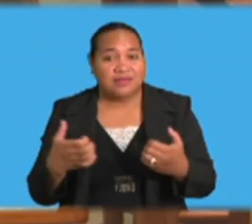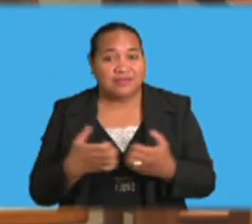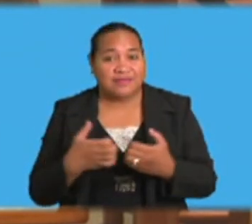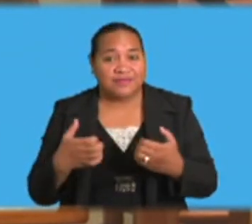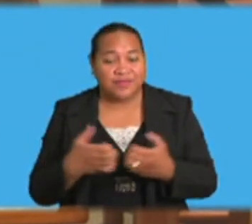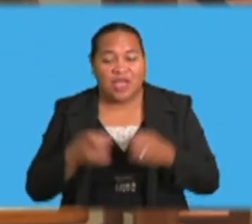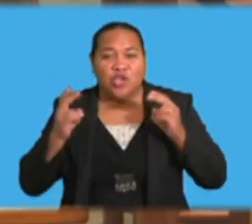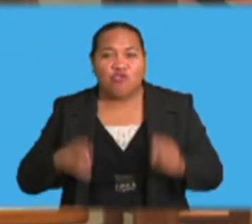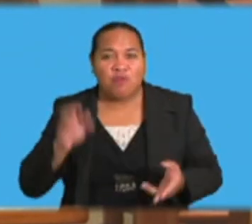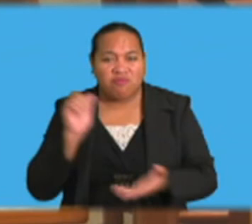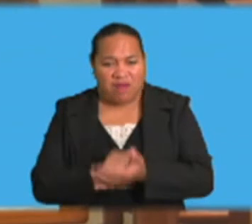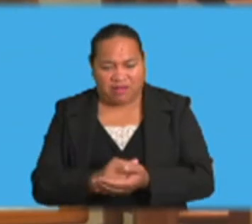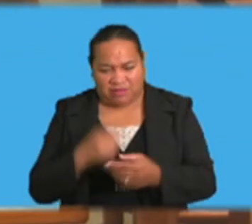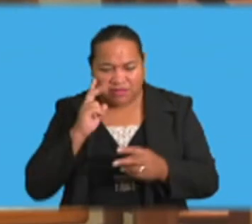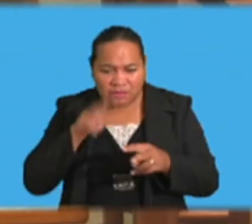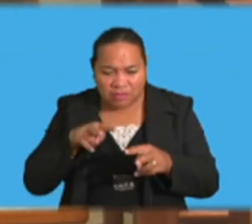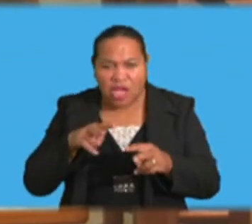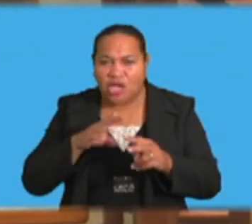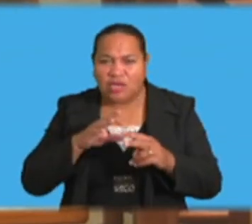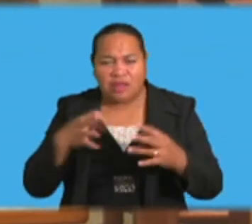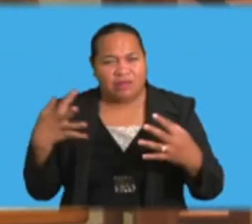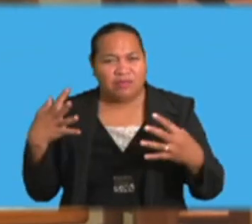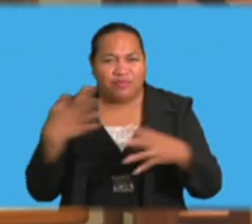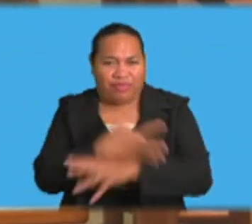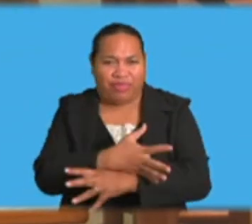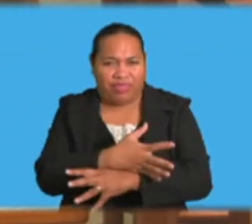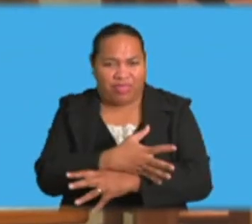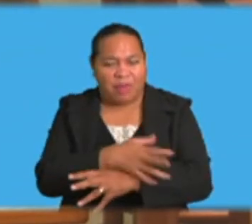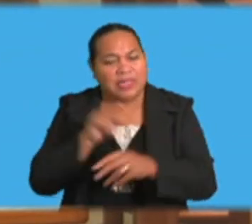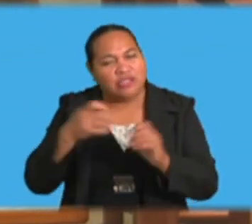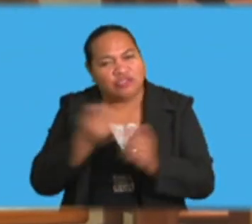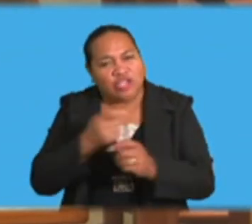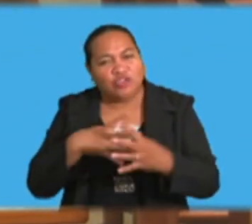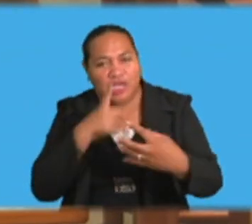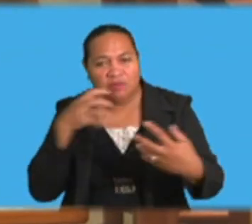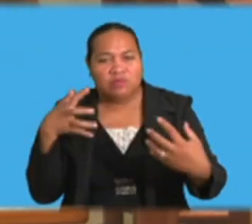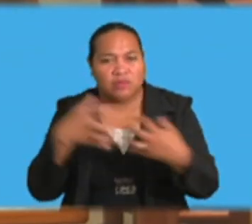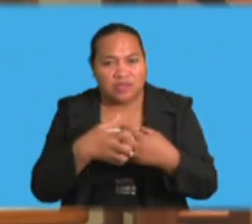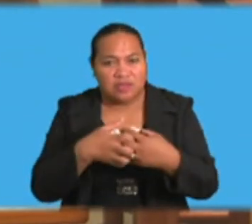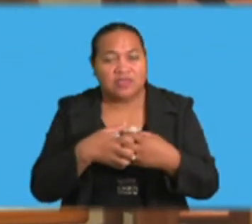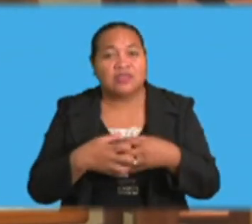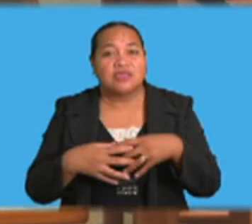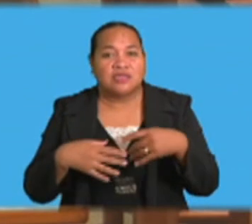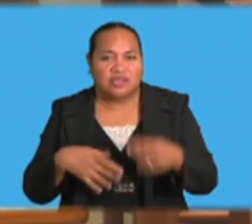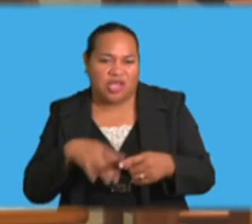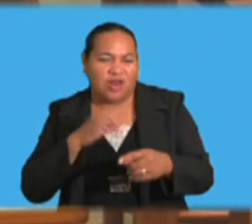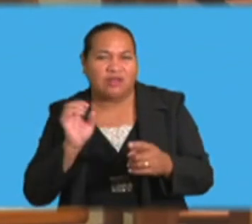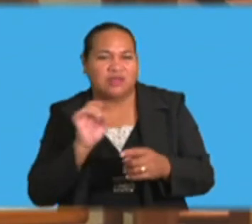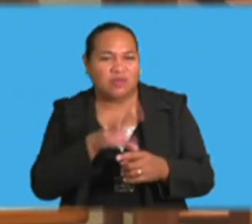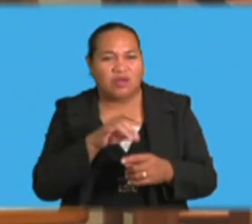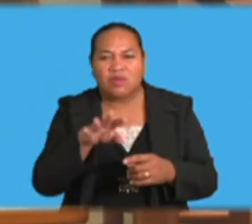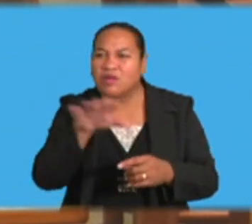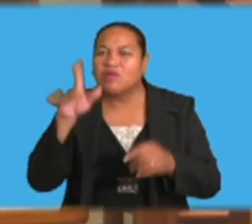the human rights protection need to be different to provide for the protection of Itoke people, while not diluting the protection of those